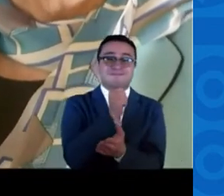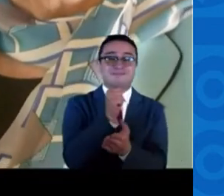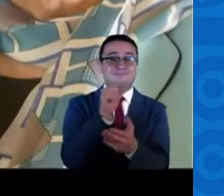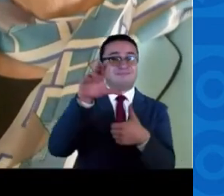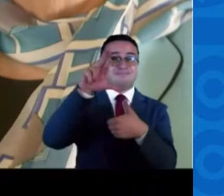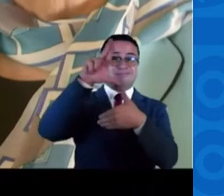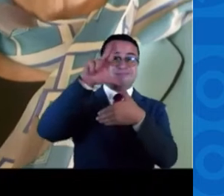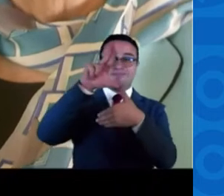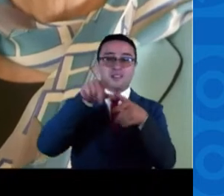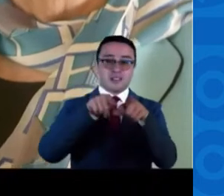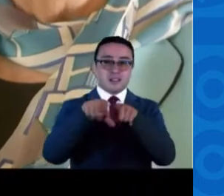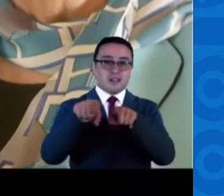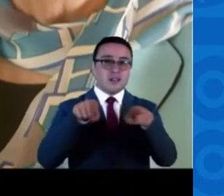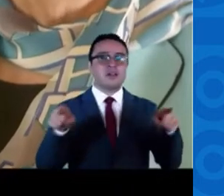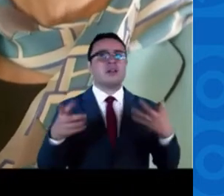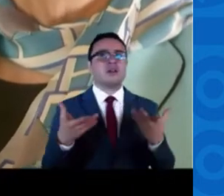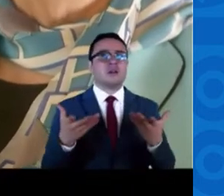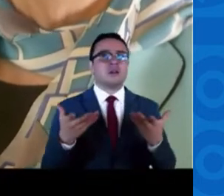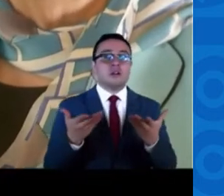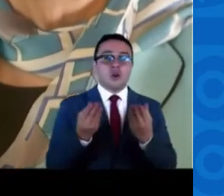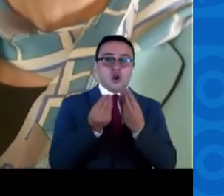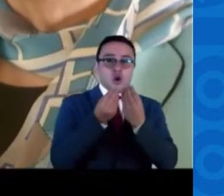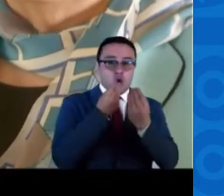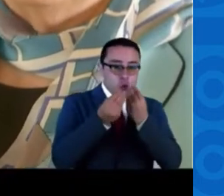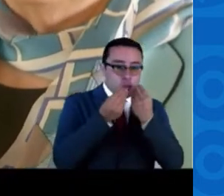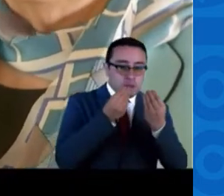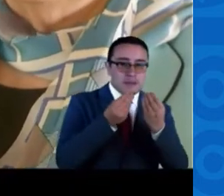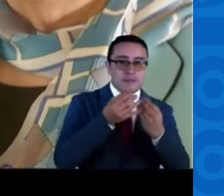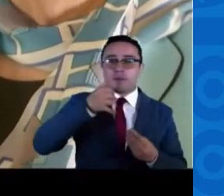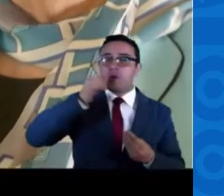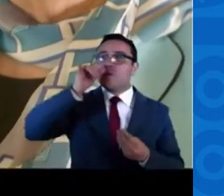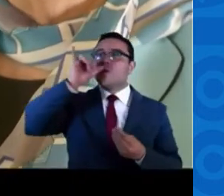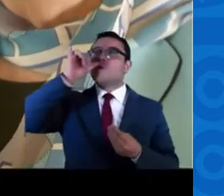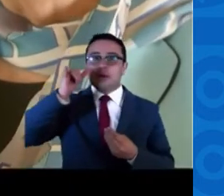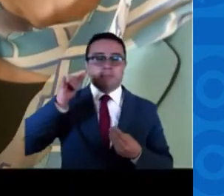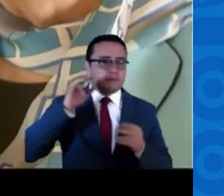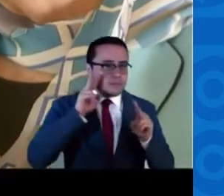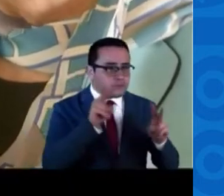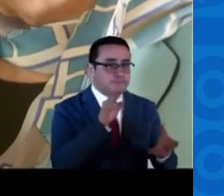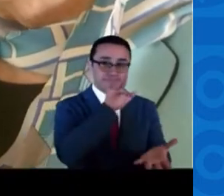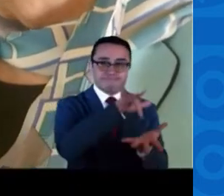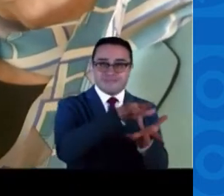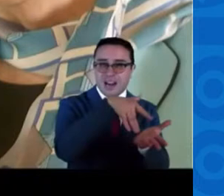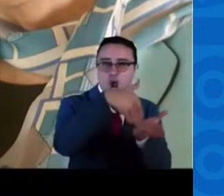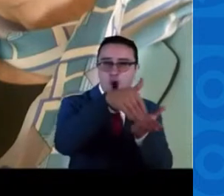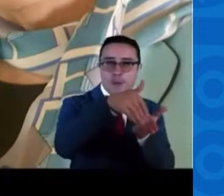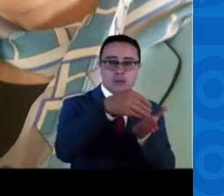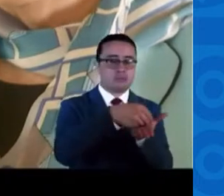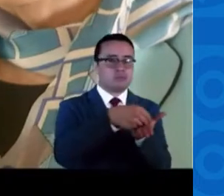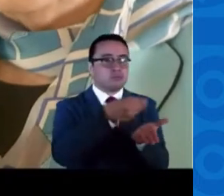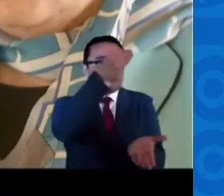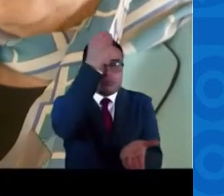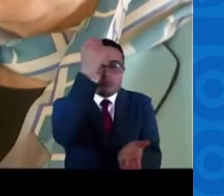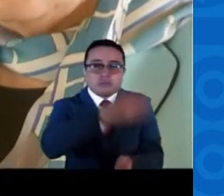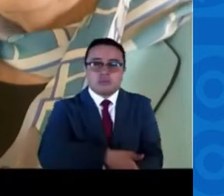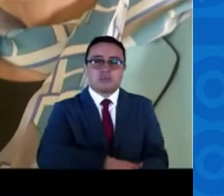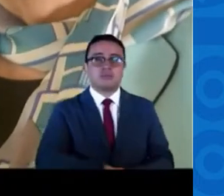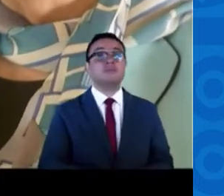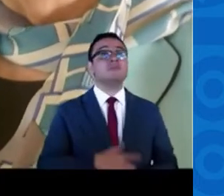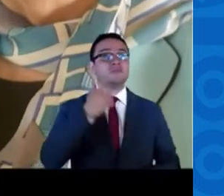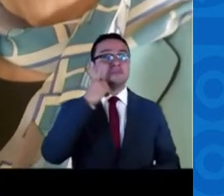another issue that the region faces, is the inflation in food and beverages